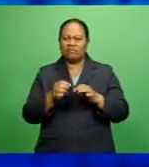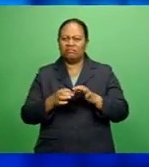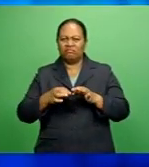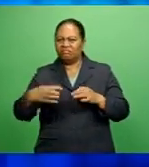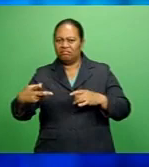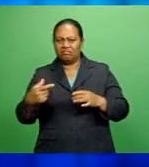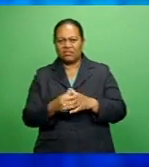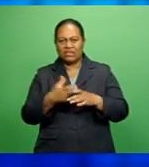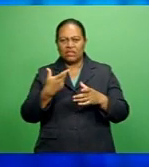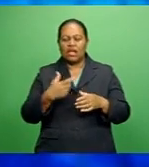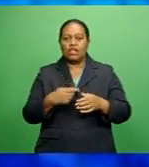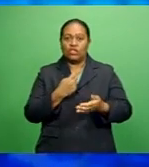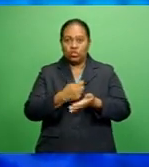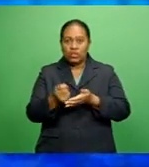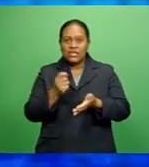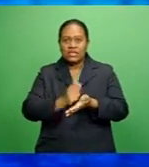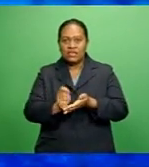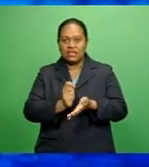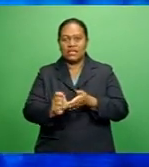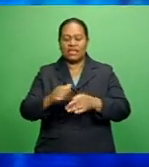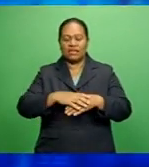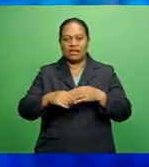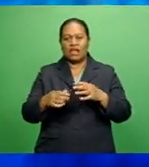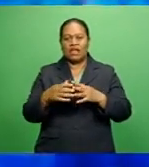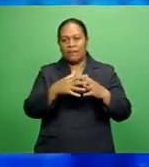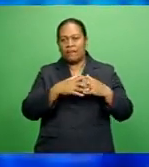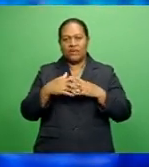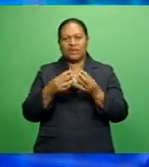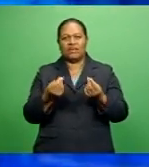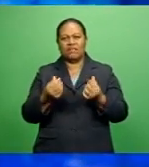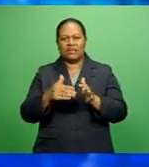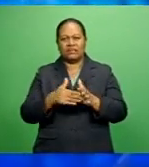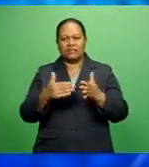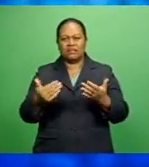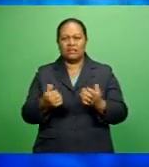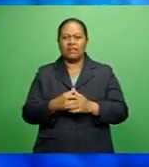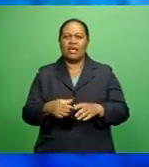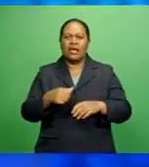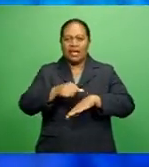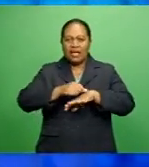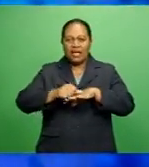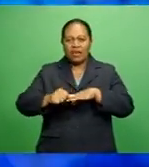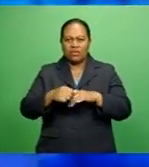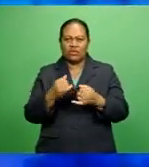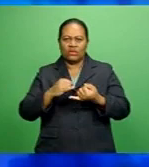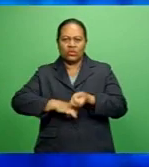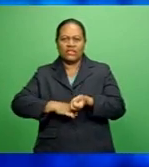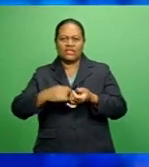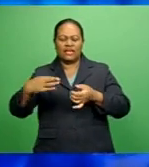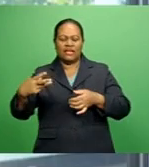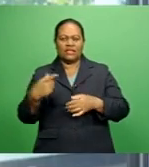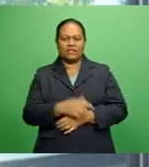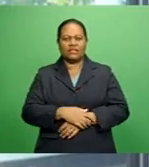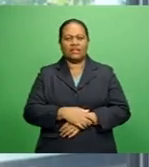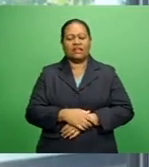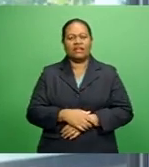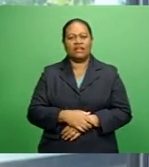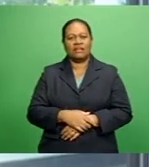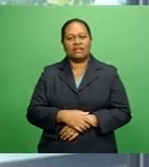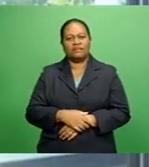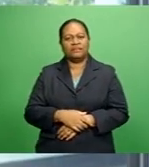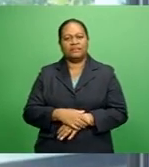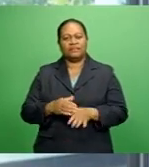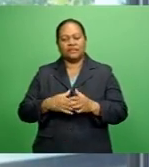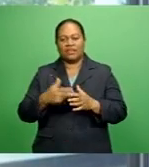above $1 trillion. That is more than the annual economic output of Switzerland. Have a look. 18